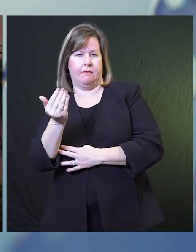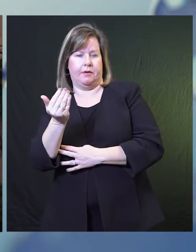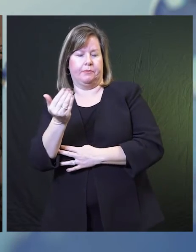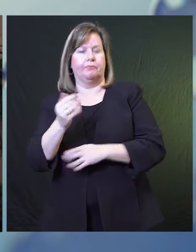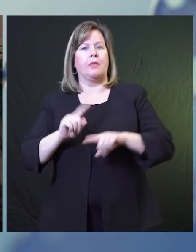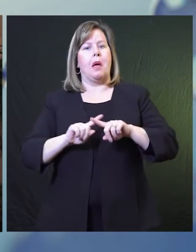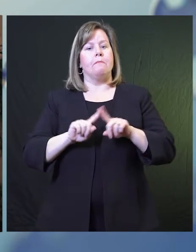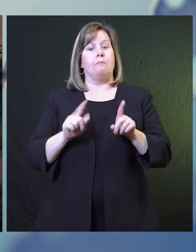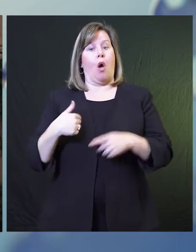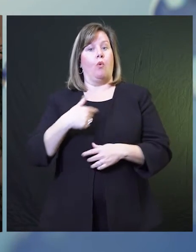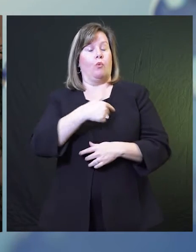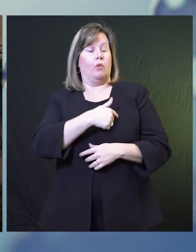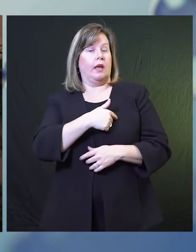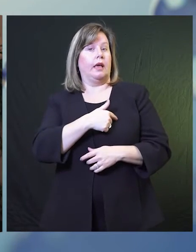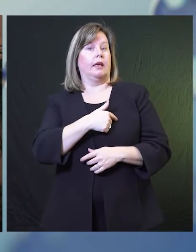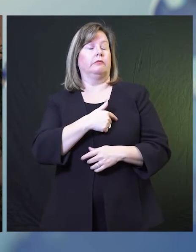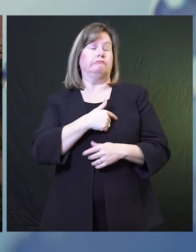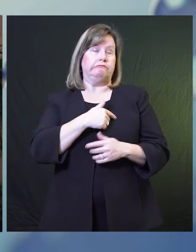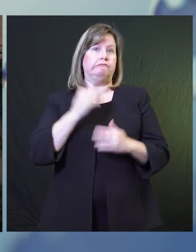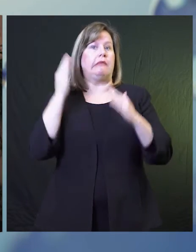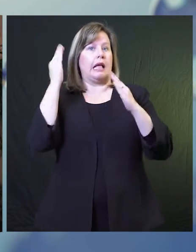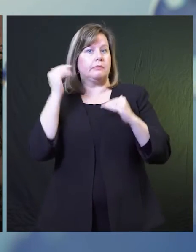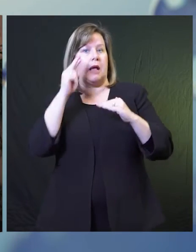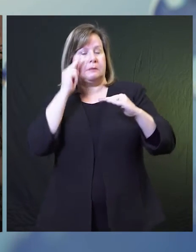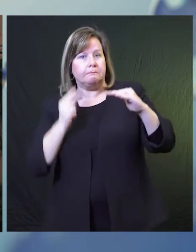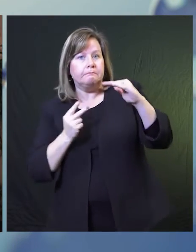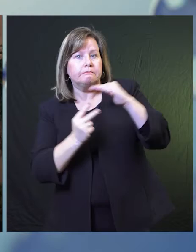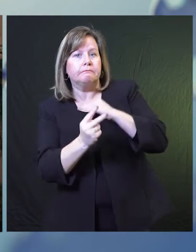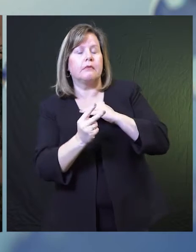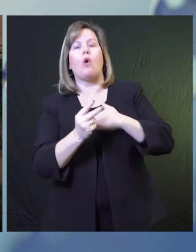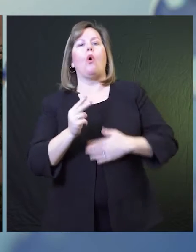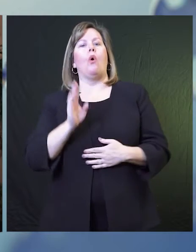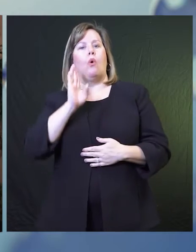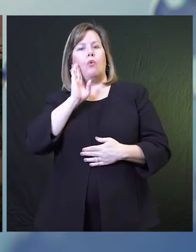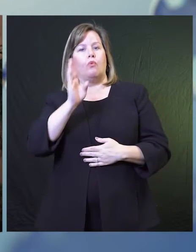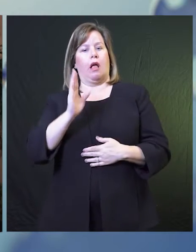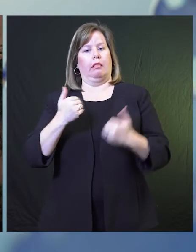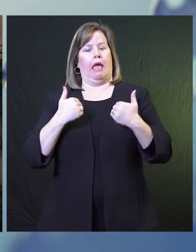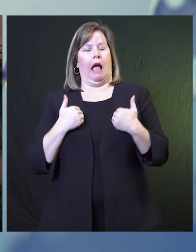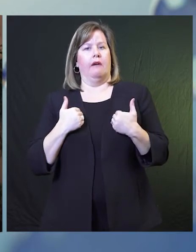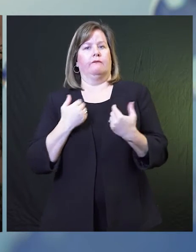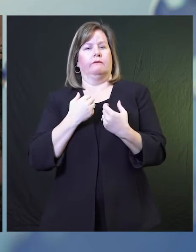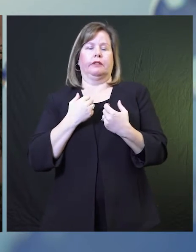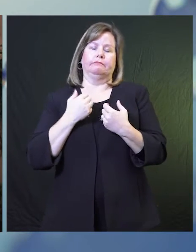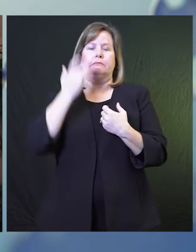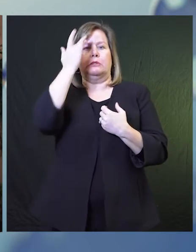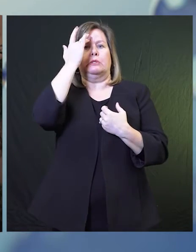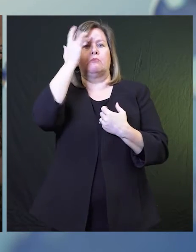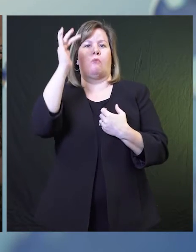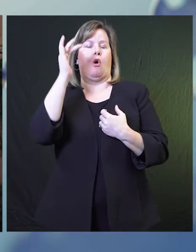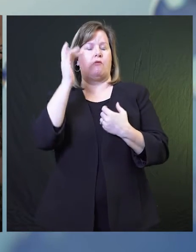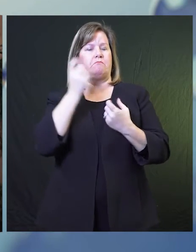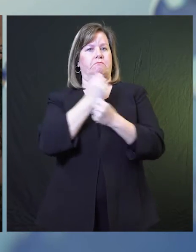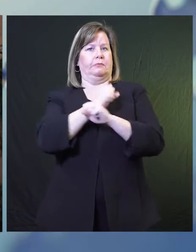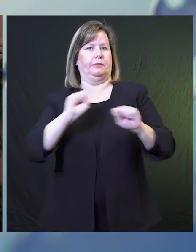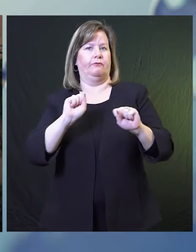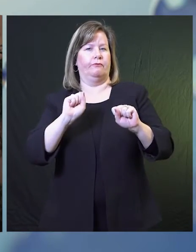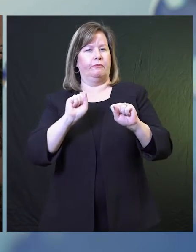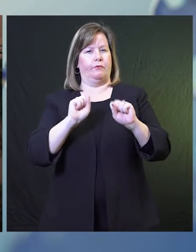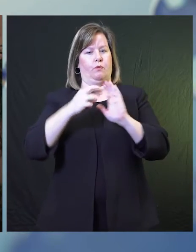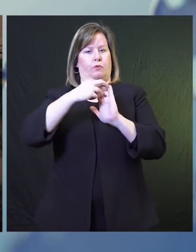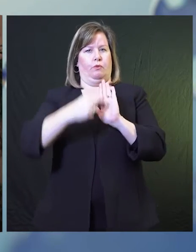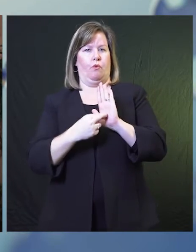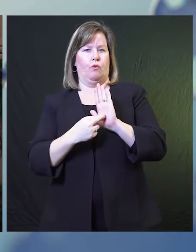expect, and I do hope, that there are smart loosening of restrictions that we can phase into a reopening, a